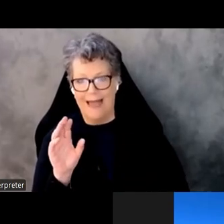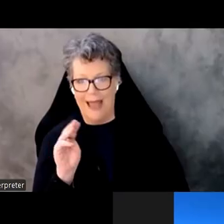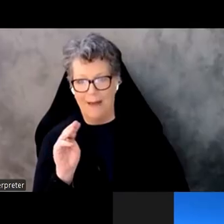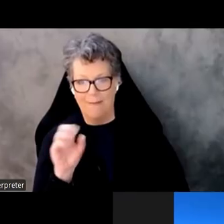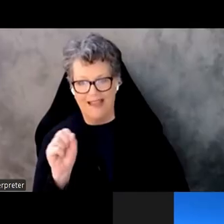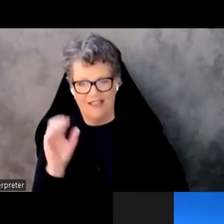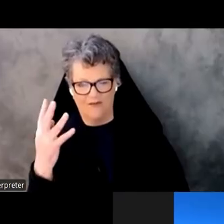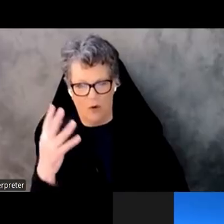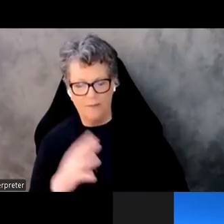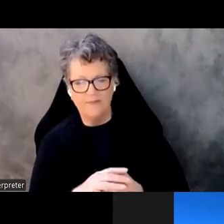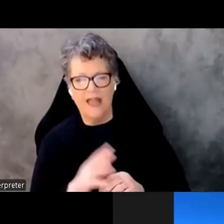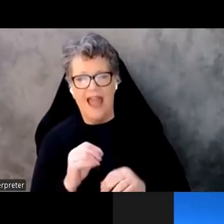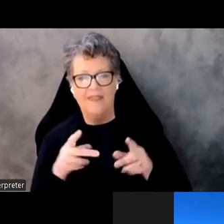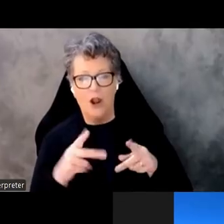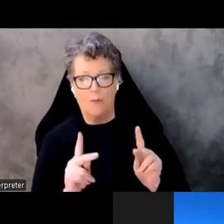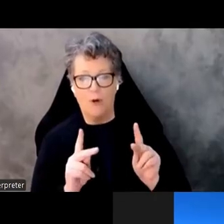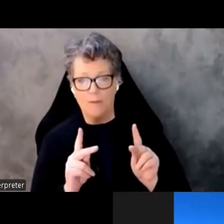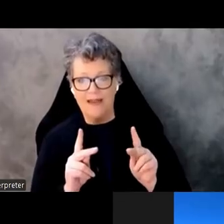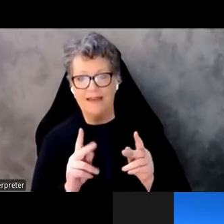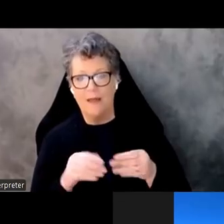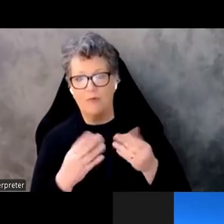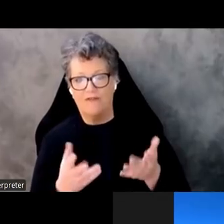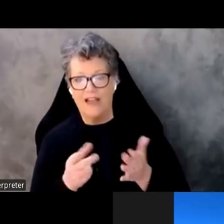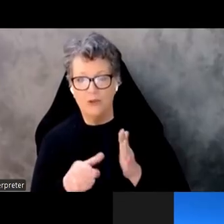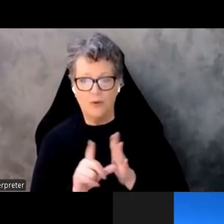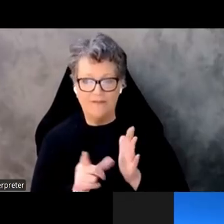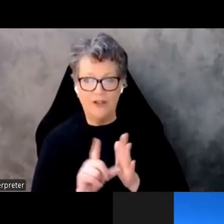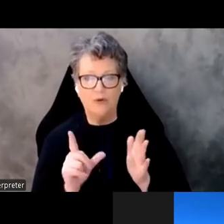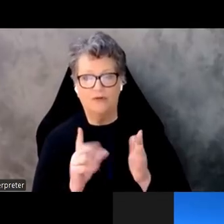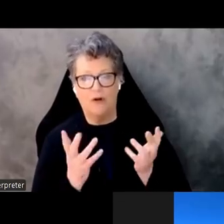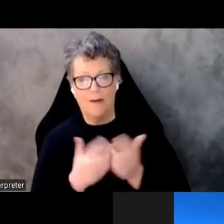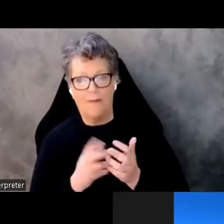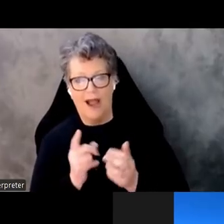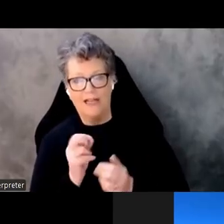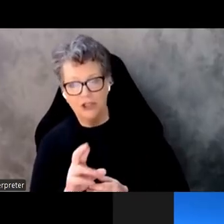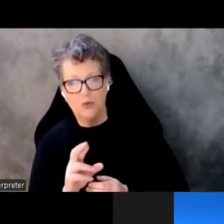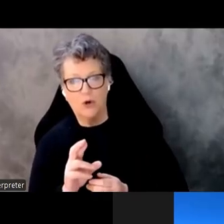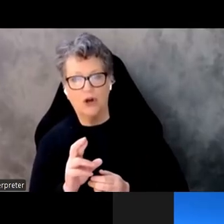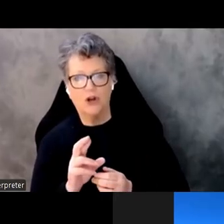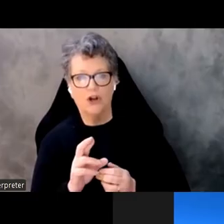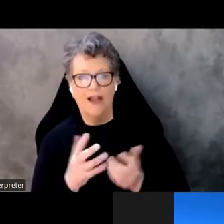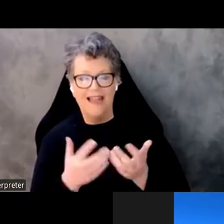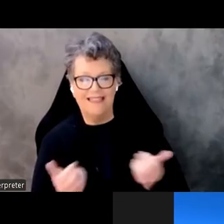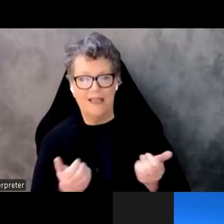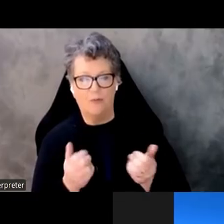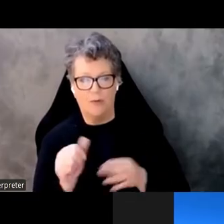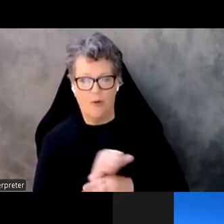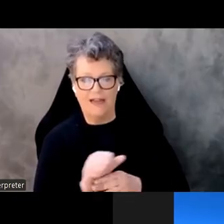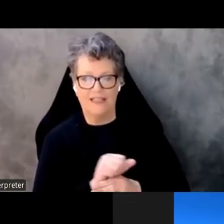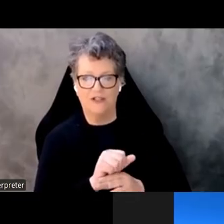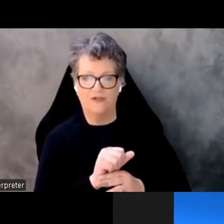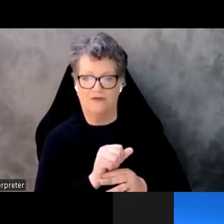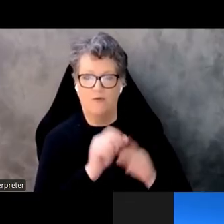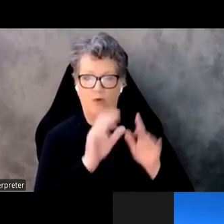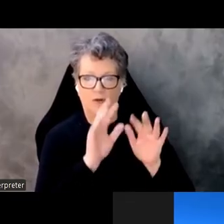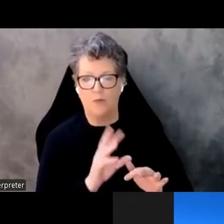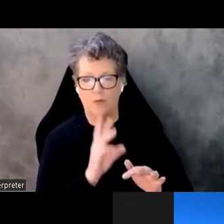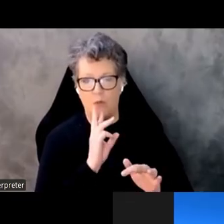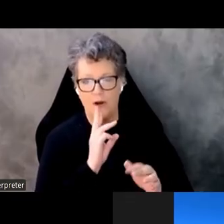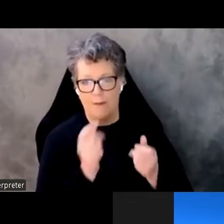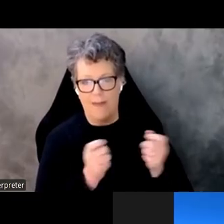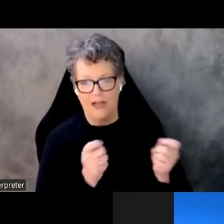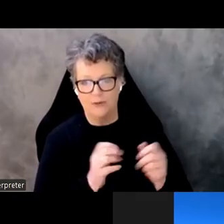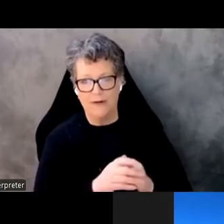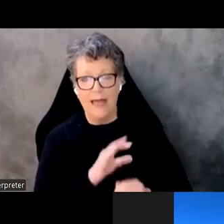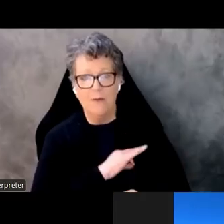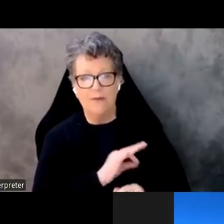our separate storm sewer systems and associated best practices for stormwater management. Pittsburgh Water also provides these